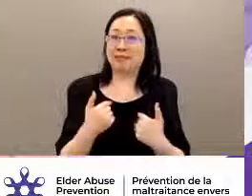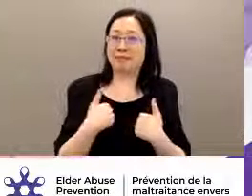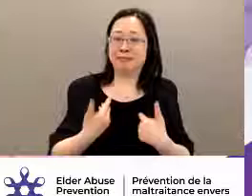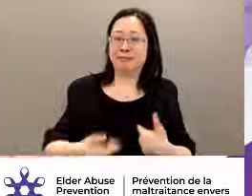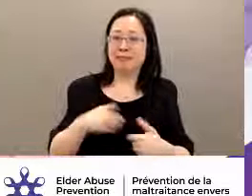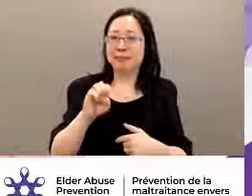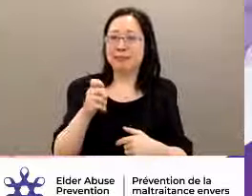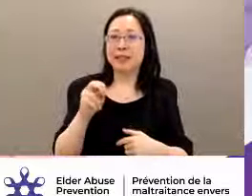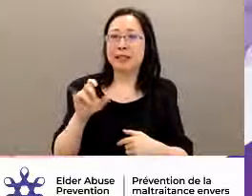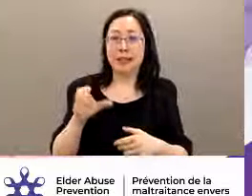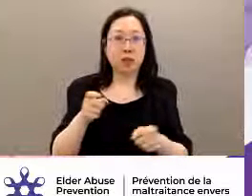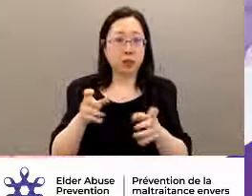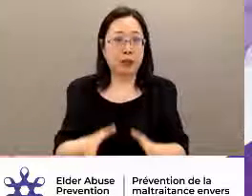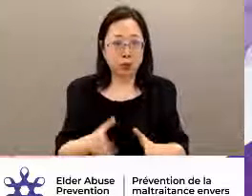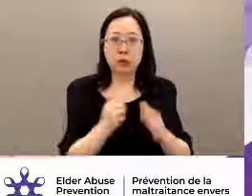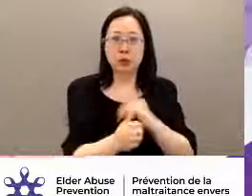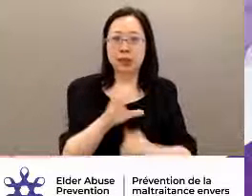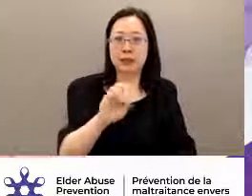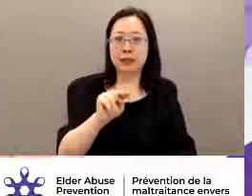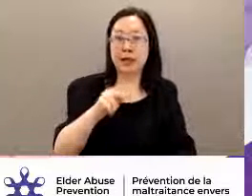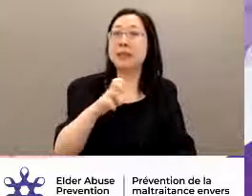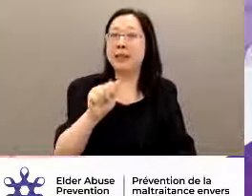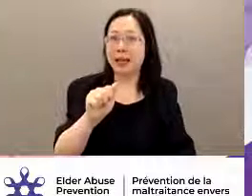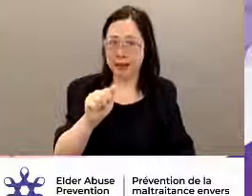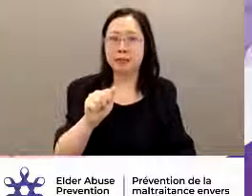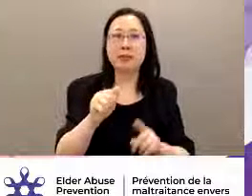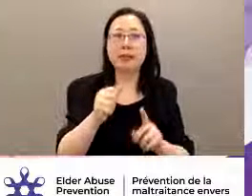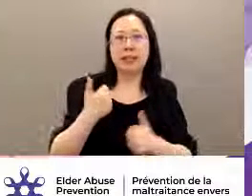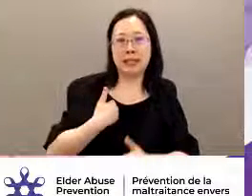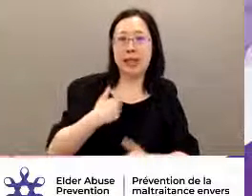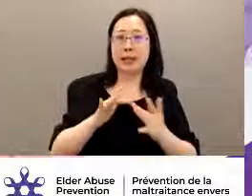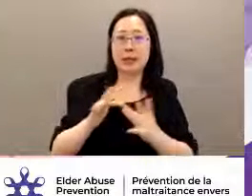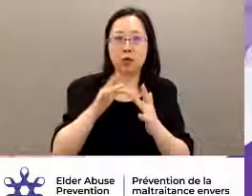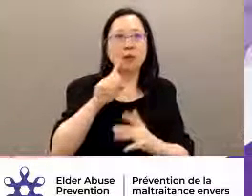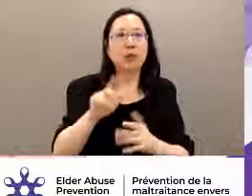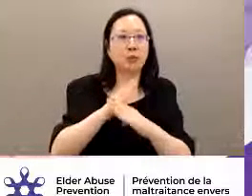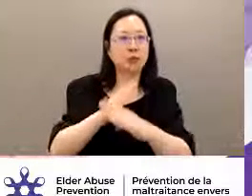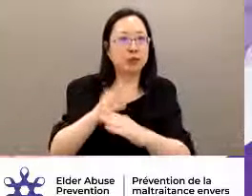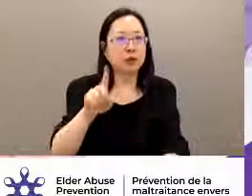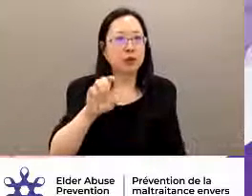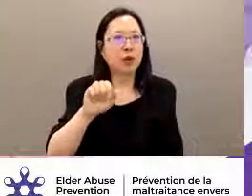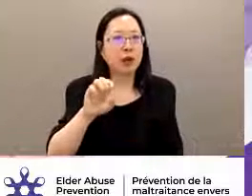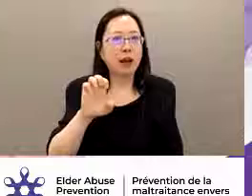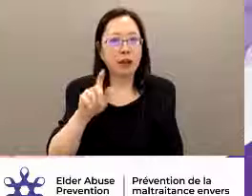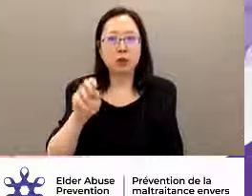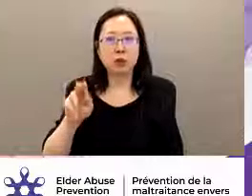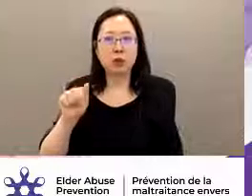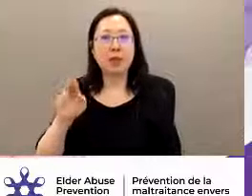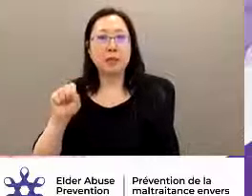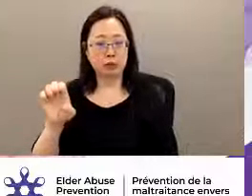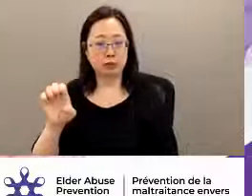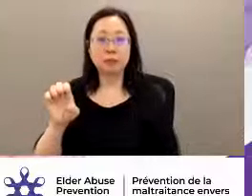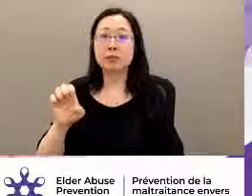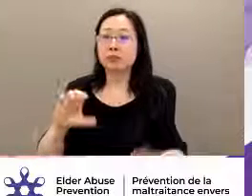Executive Director of the CNPEA, Canadian Network for the Prevention of Elder Abuse. We are